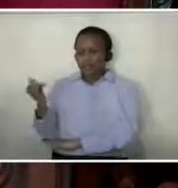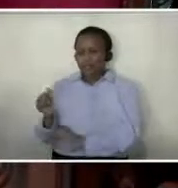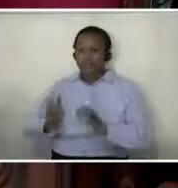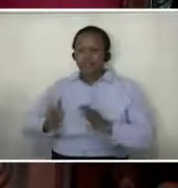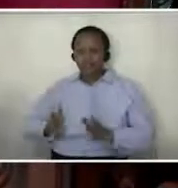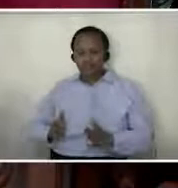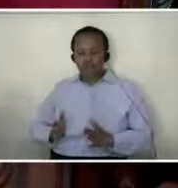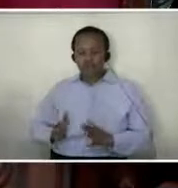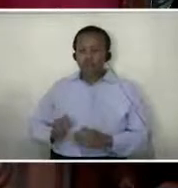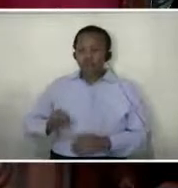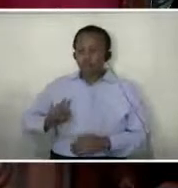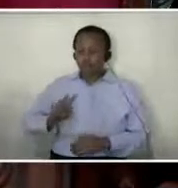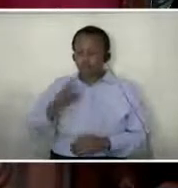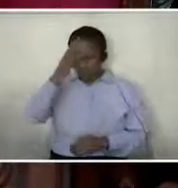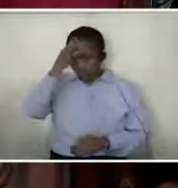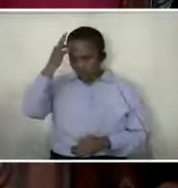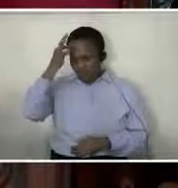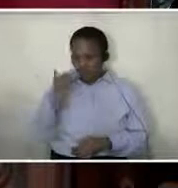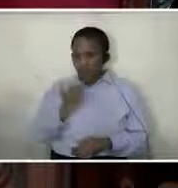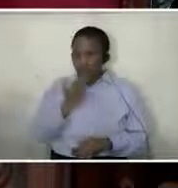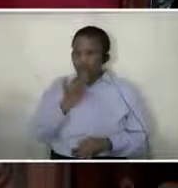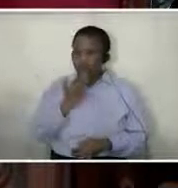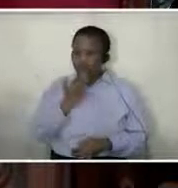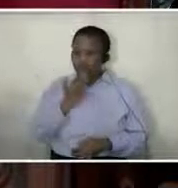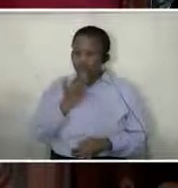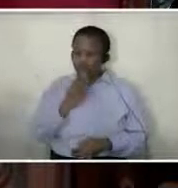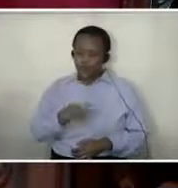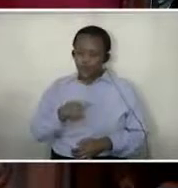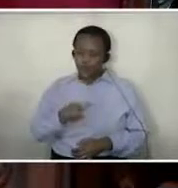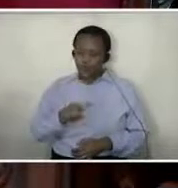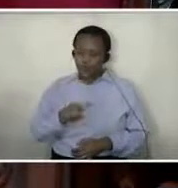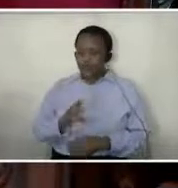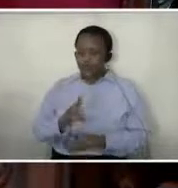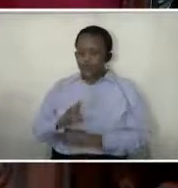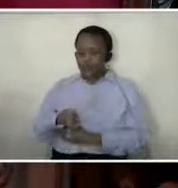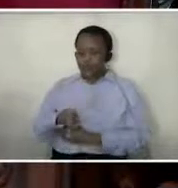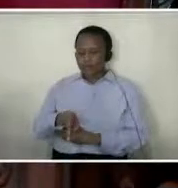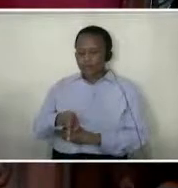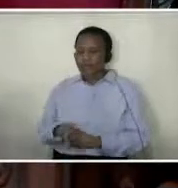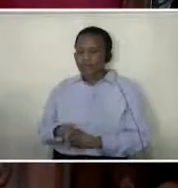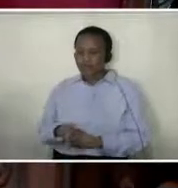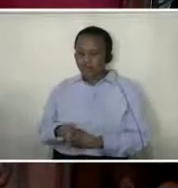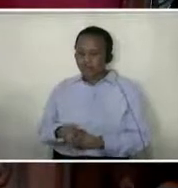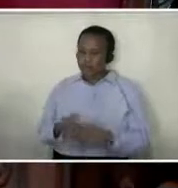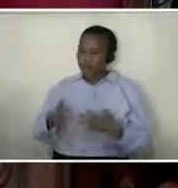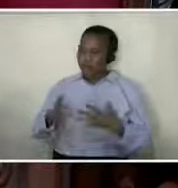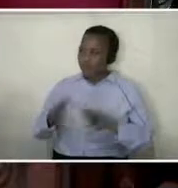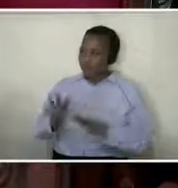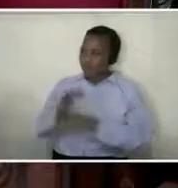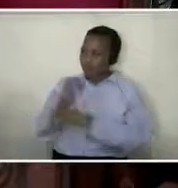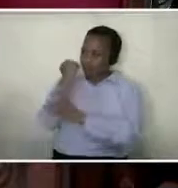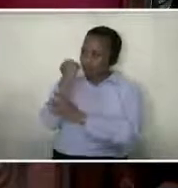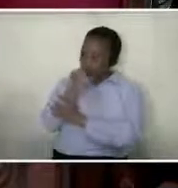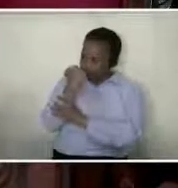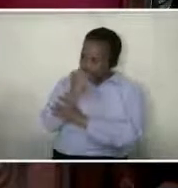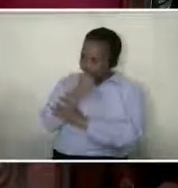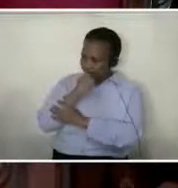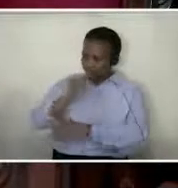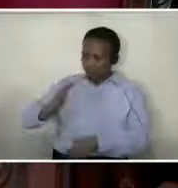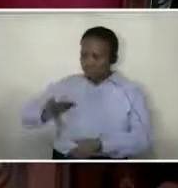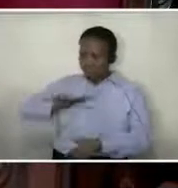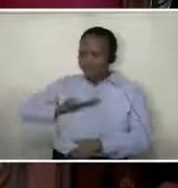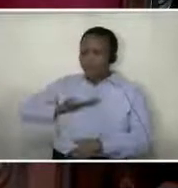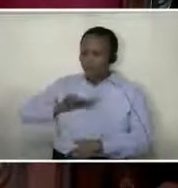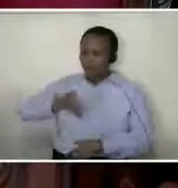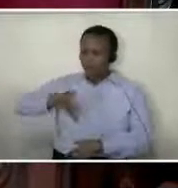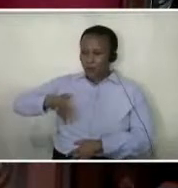for 2 minutes is ACDP. ACDP has tendered an apology. They are not in the house. We will